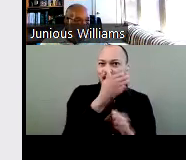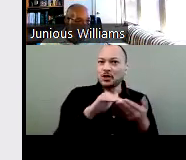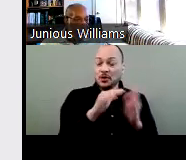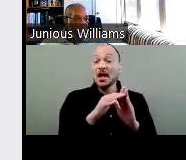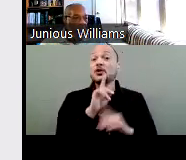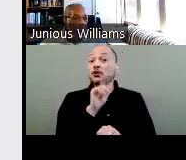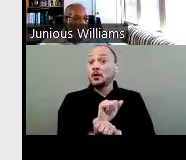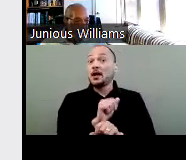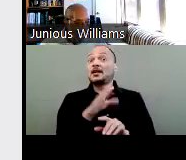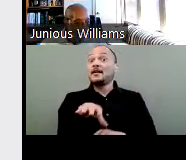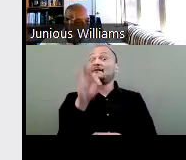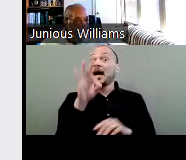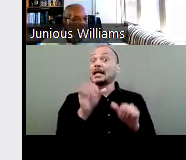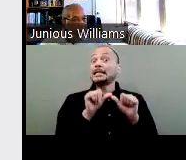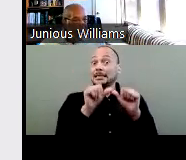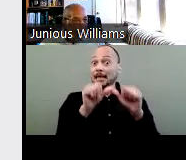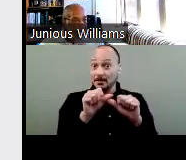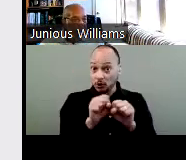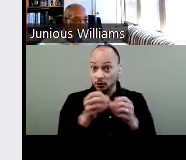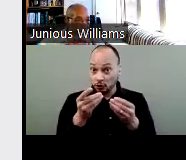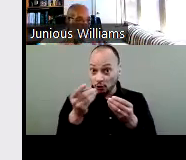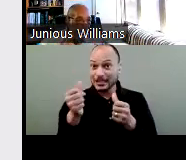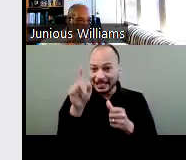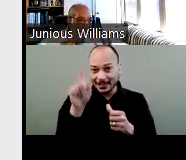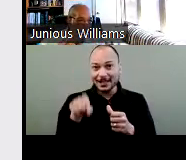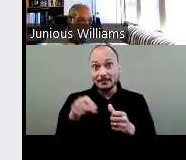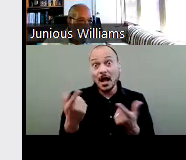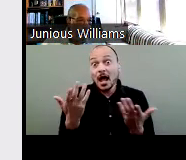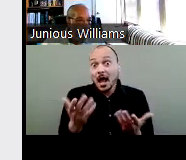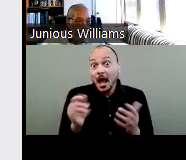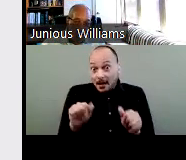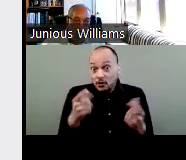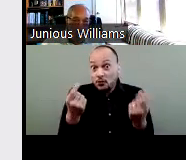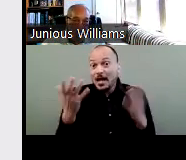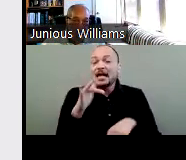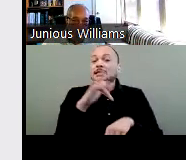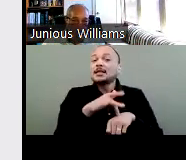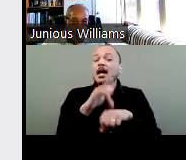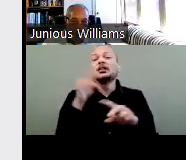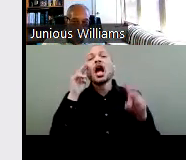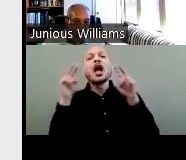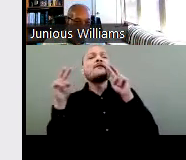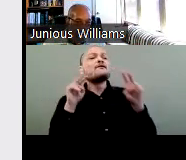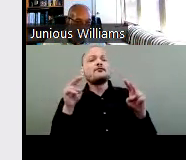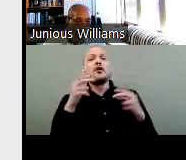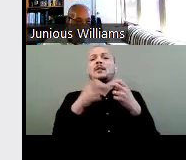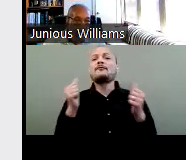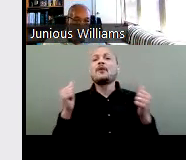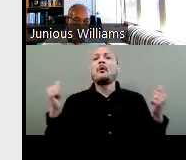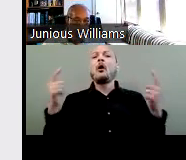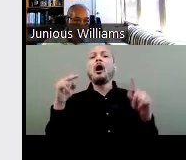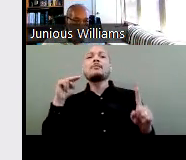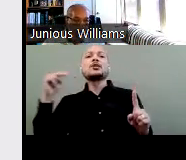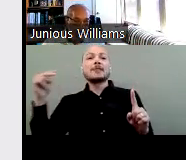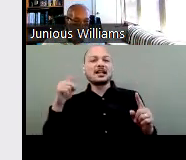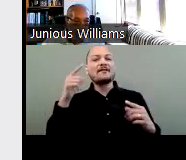find the sustainable solutions, you need to be able to touch and view the problem from all of the perspectives that are available through